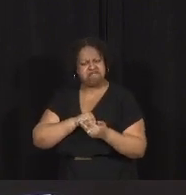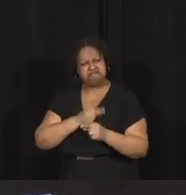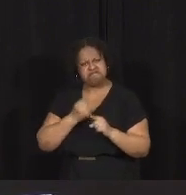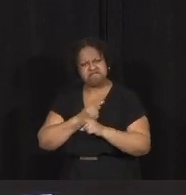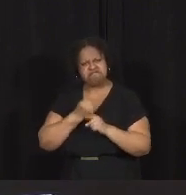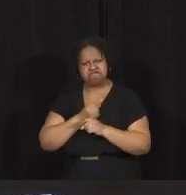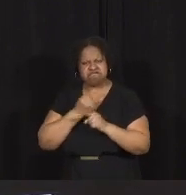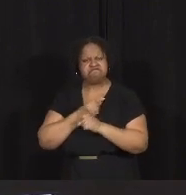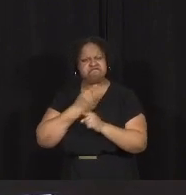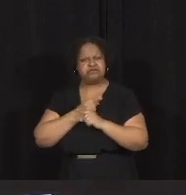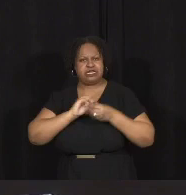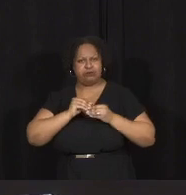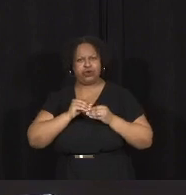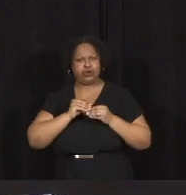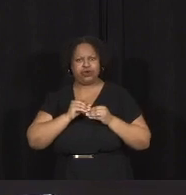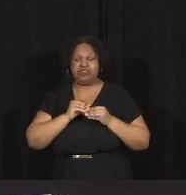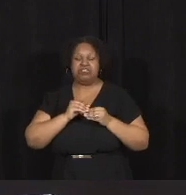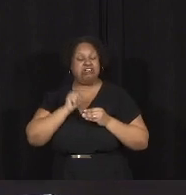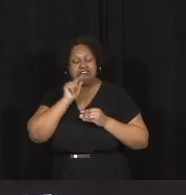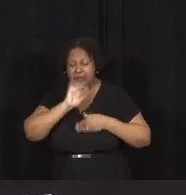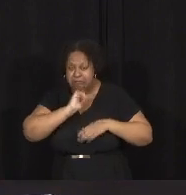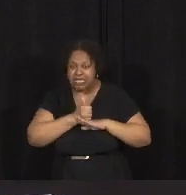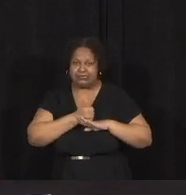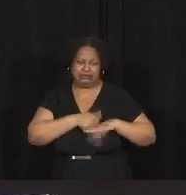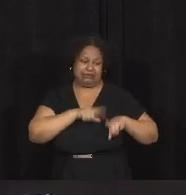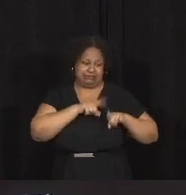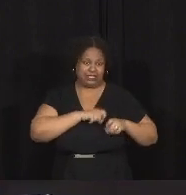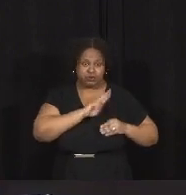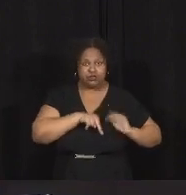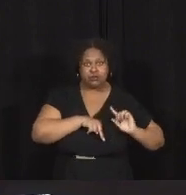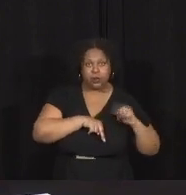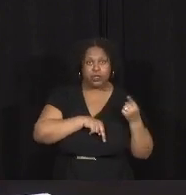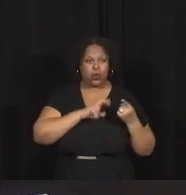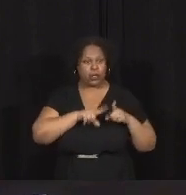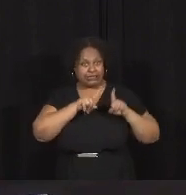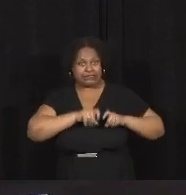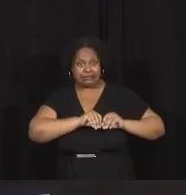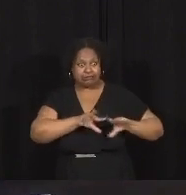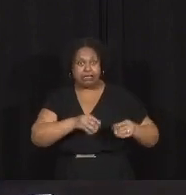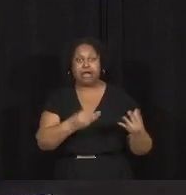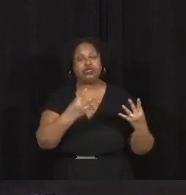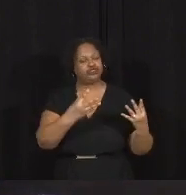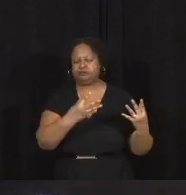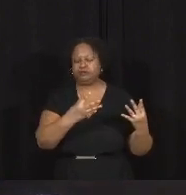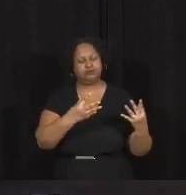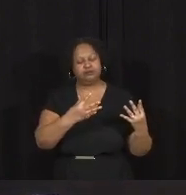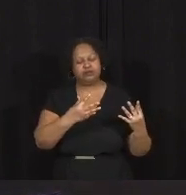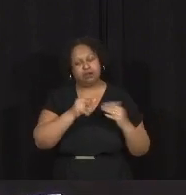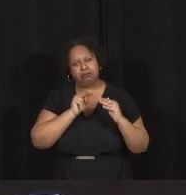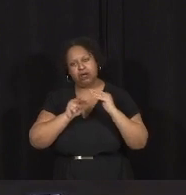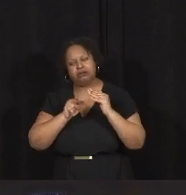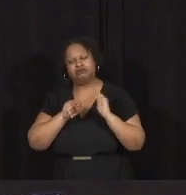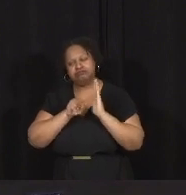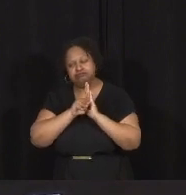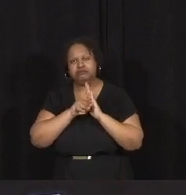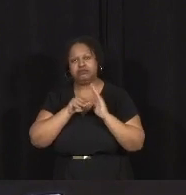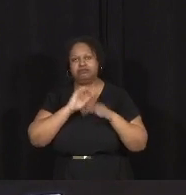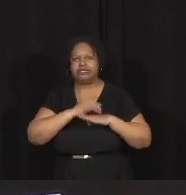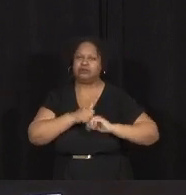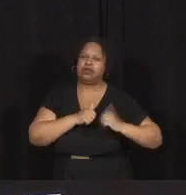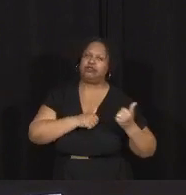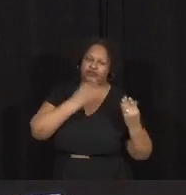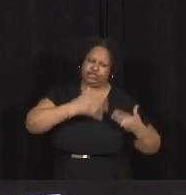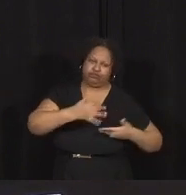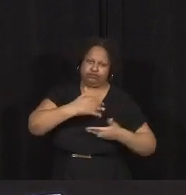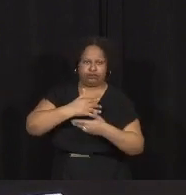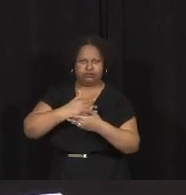or the way in which the tests are being done. Next question. Your next question comes